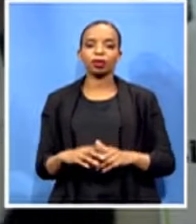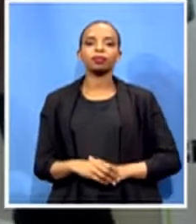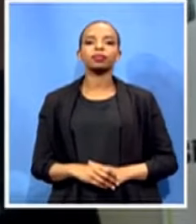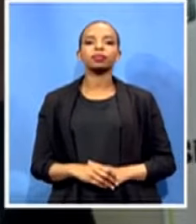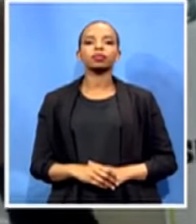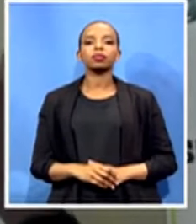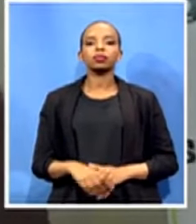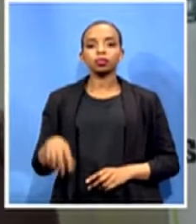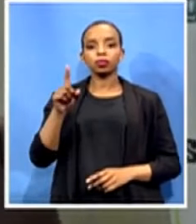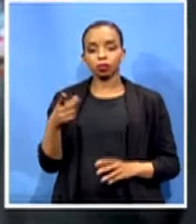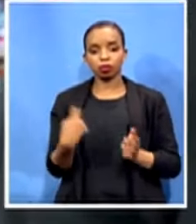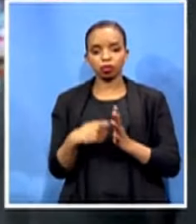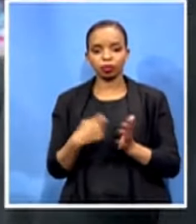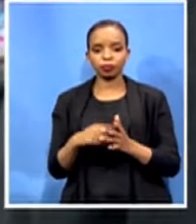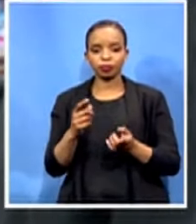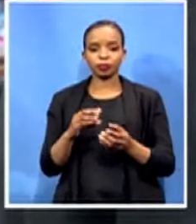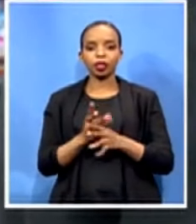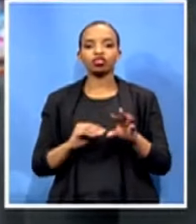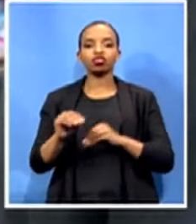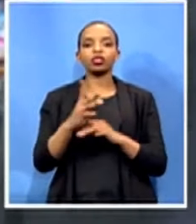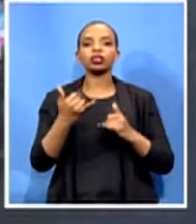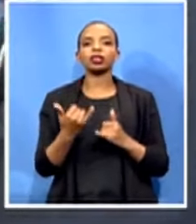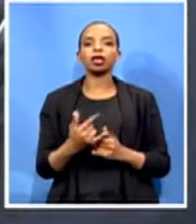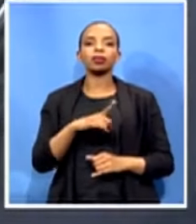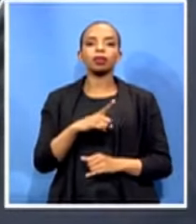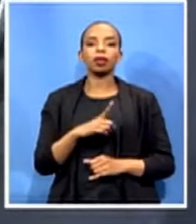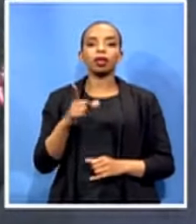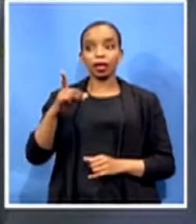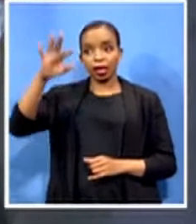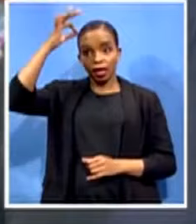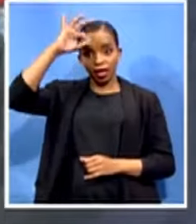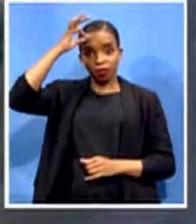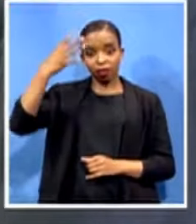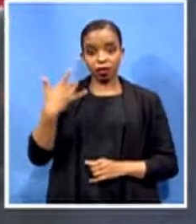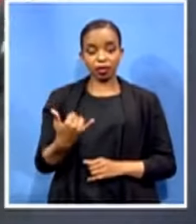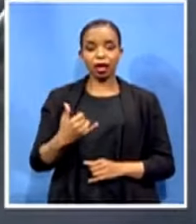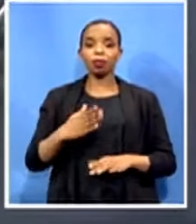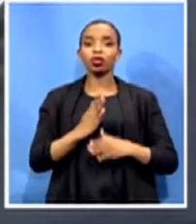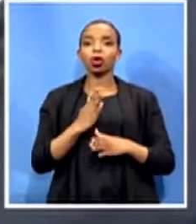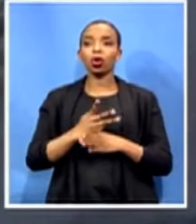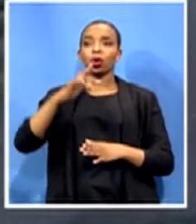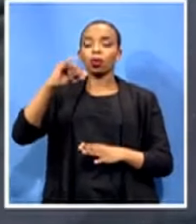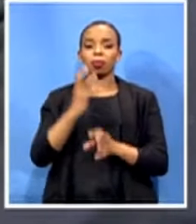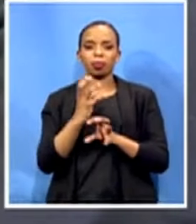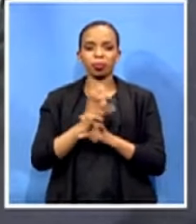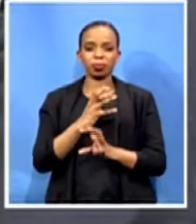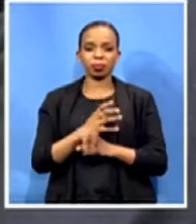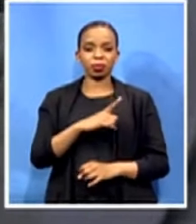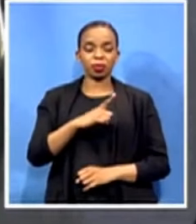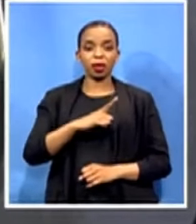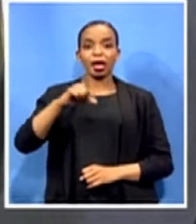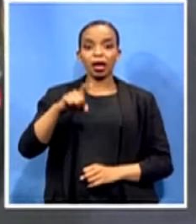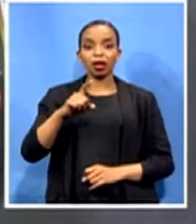sabotage, government now has a tough job of providing ways to stabilize its own currency or face the